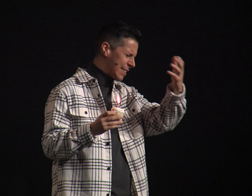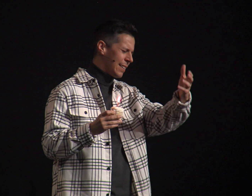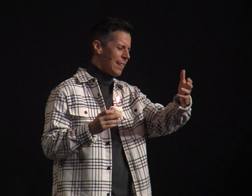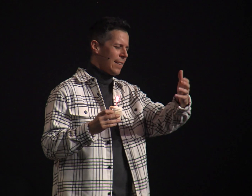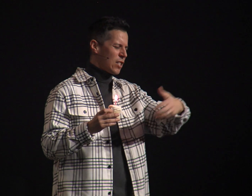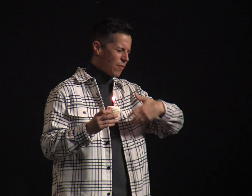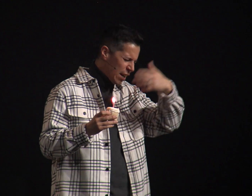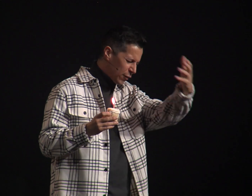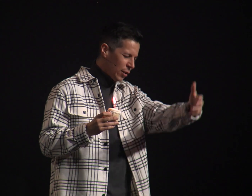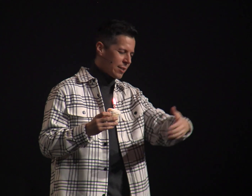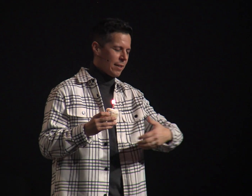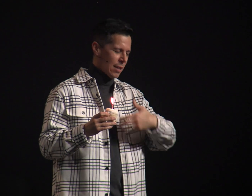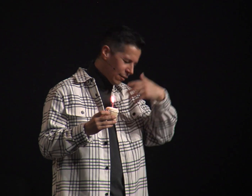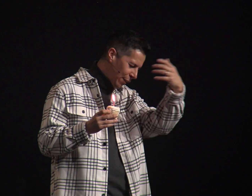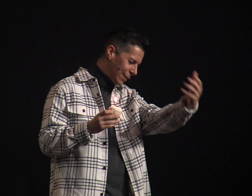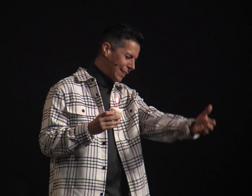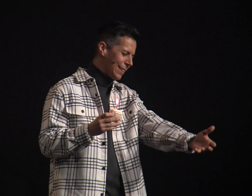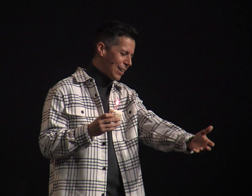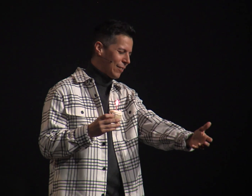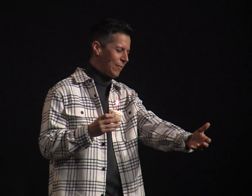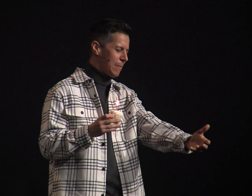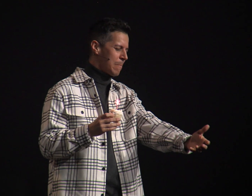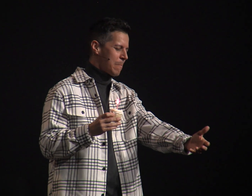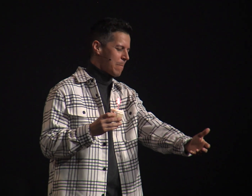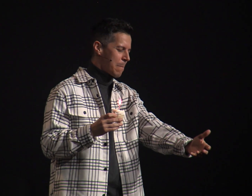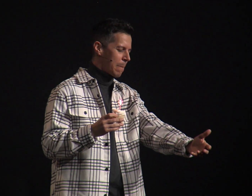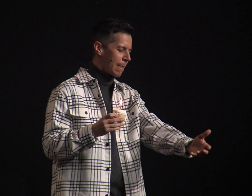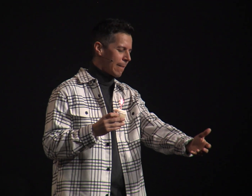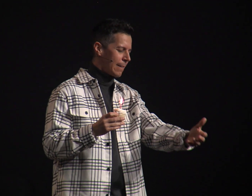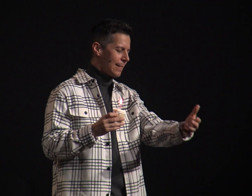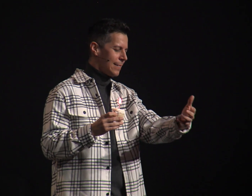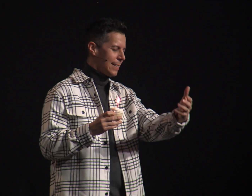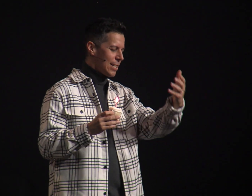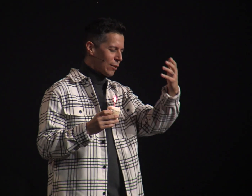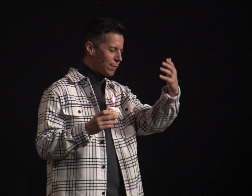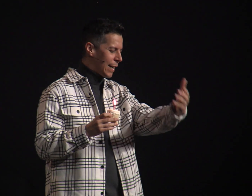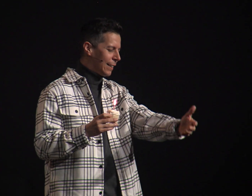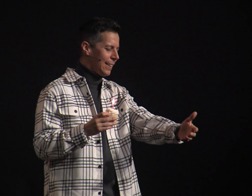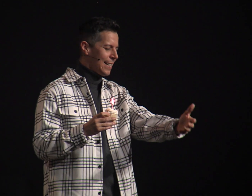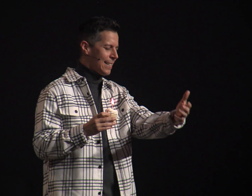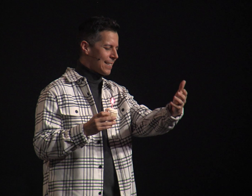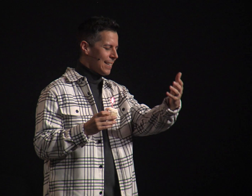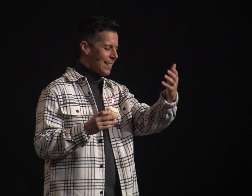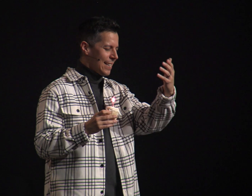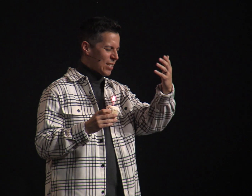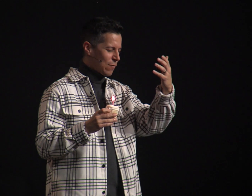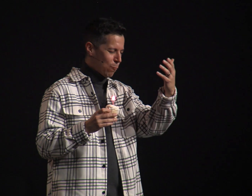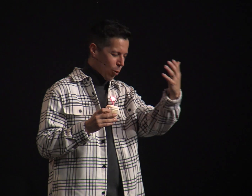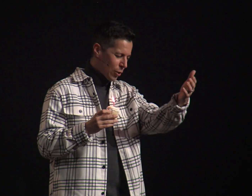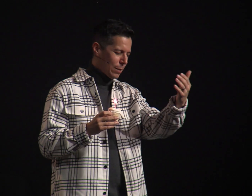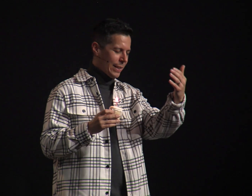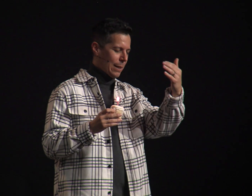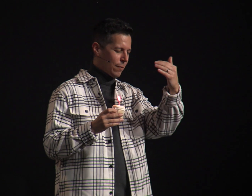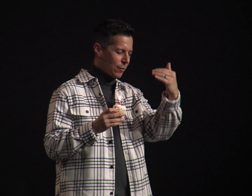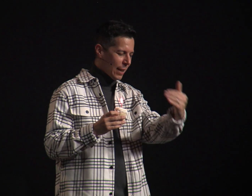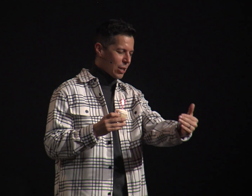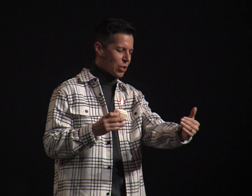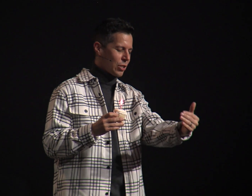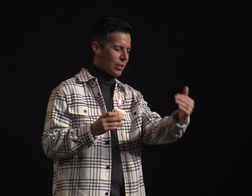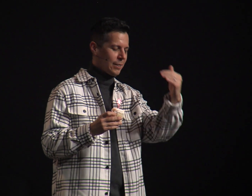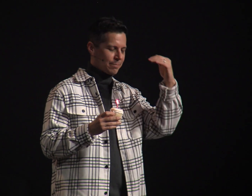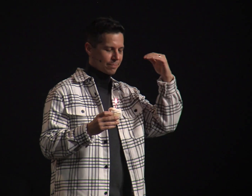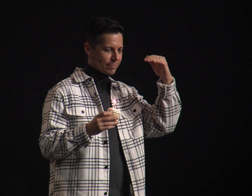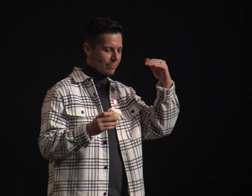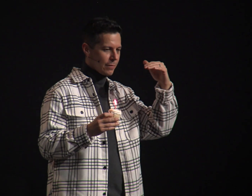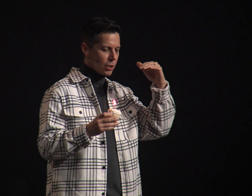displaying this faithfulness and this unfailing love until finally this word that became